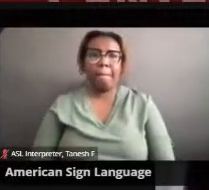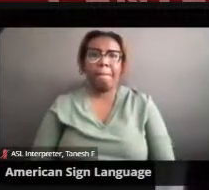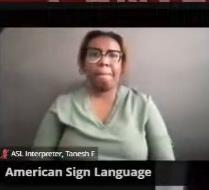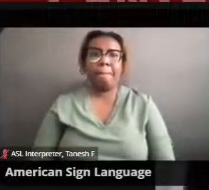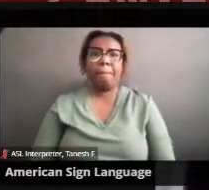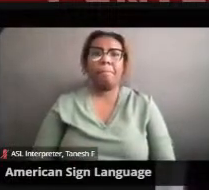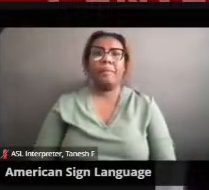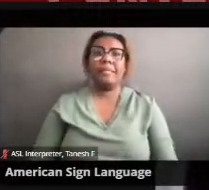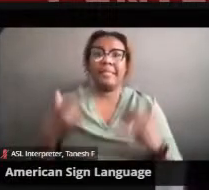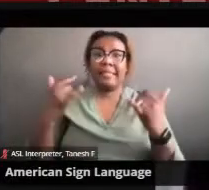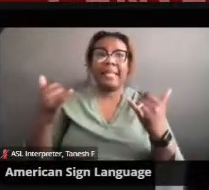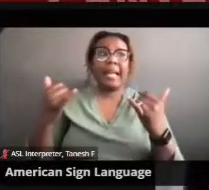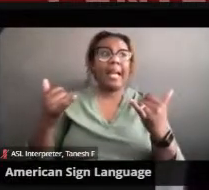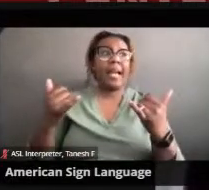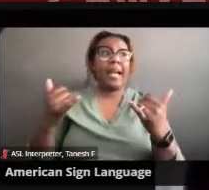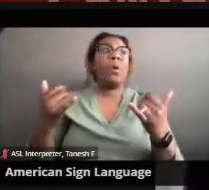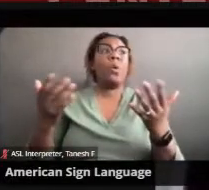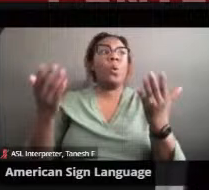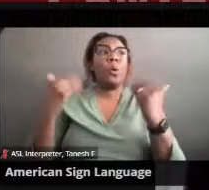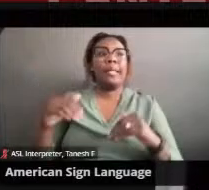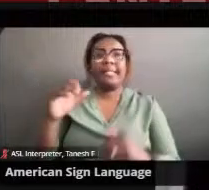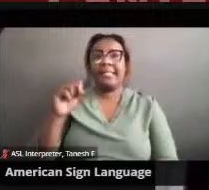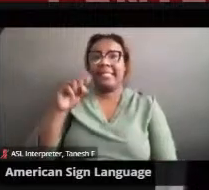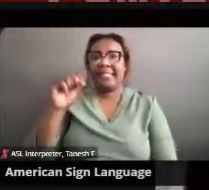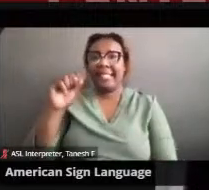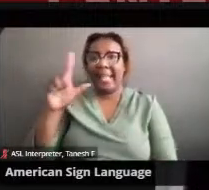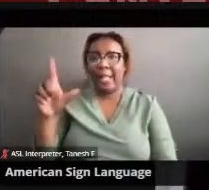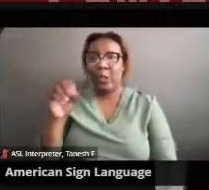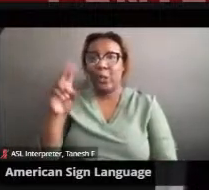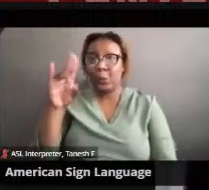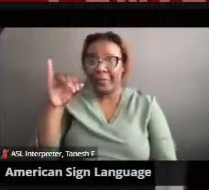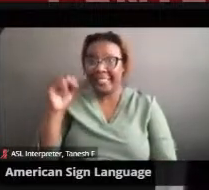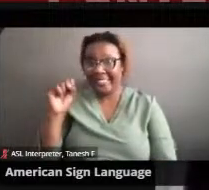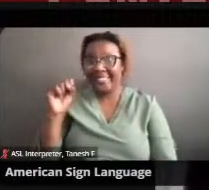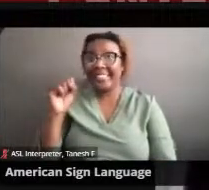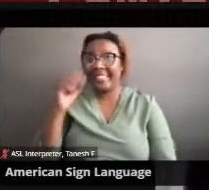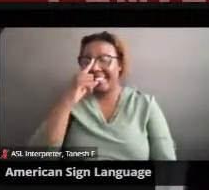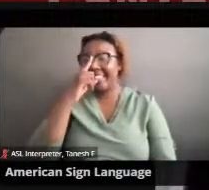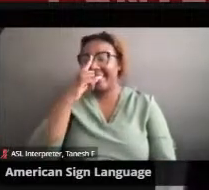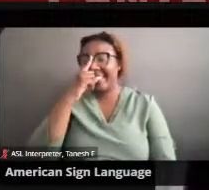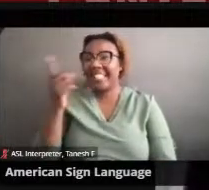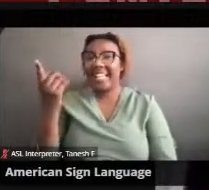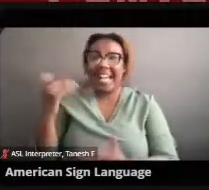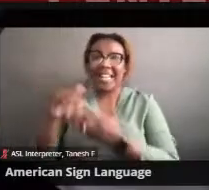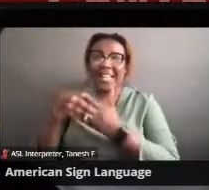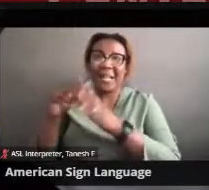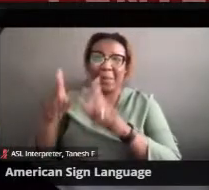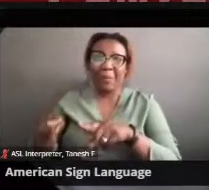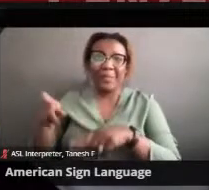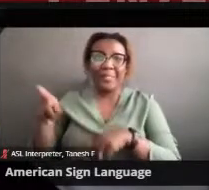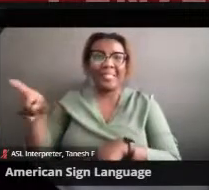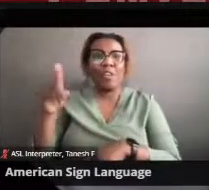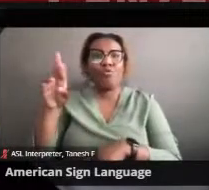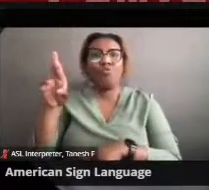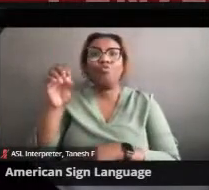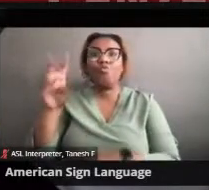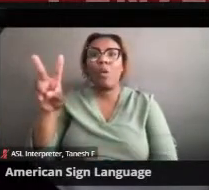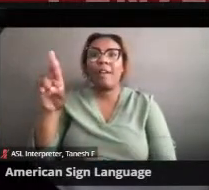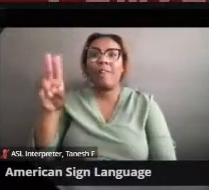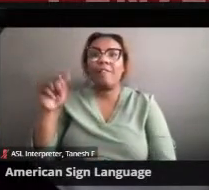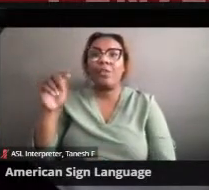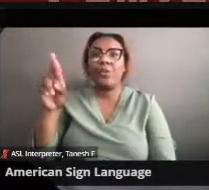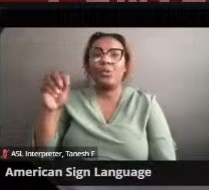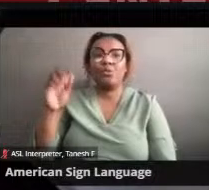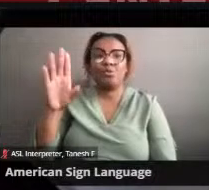We have St. Louis representing tonight. Next up, we have the Reverend Tracy Blackman. Reverend Blackman is CEO